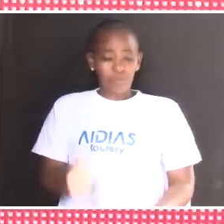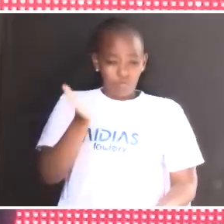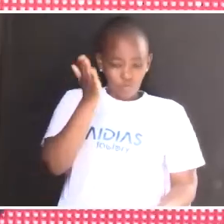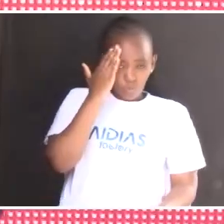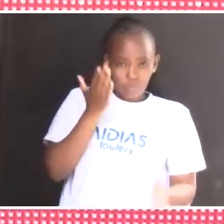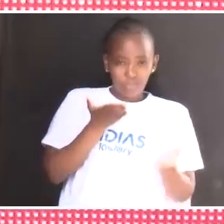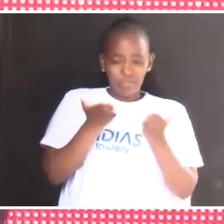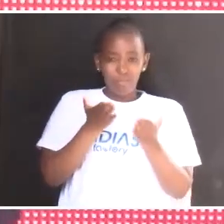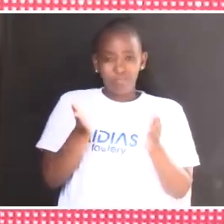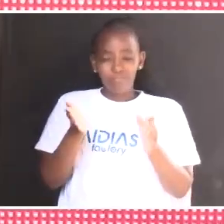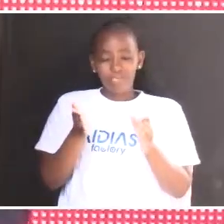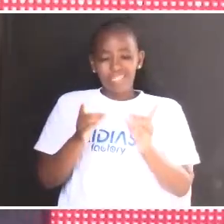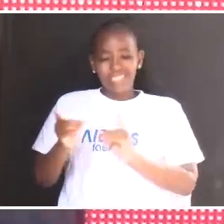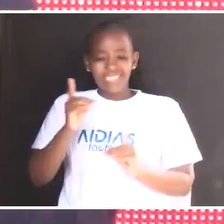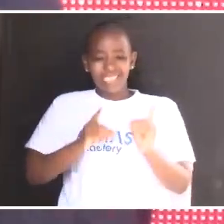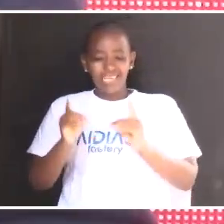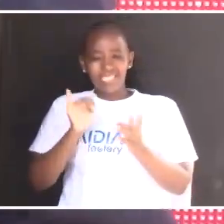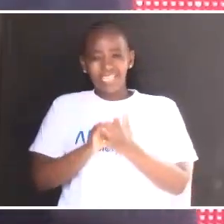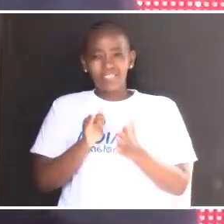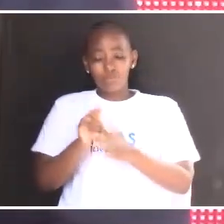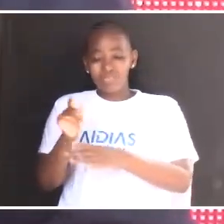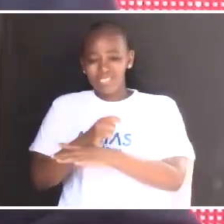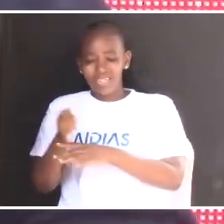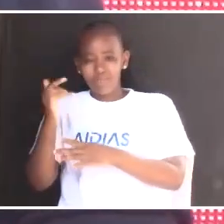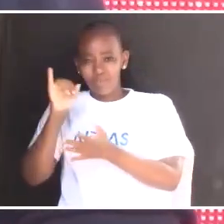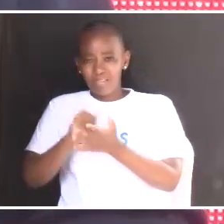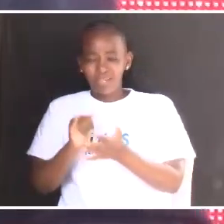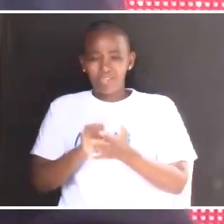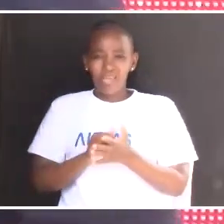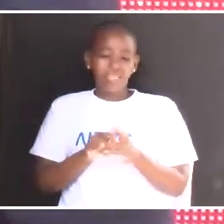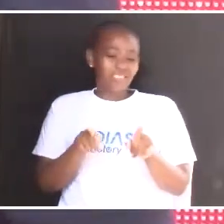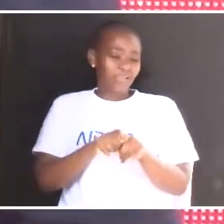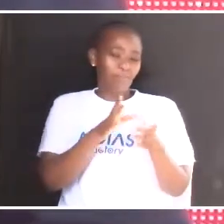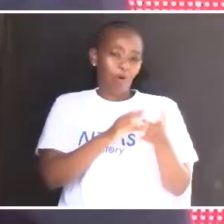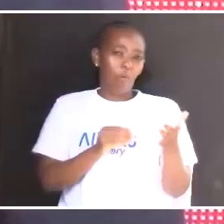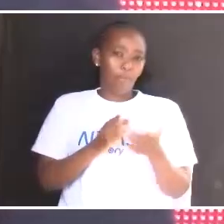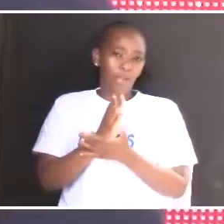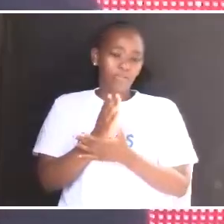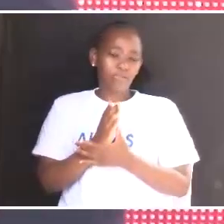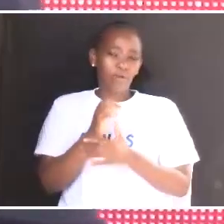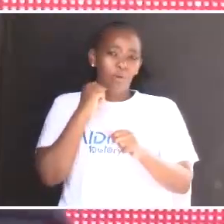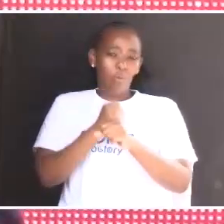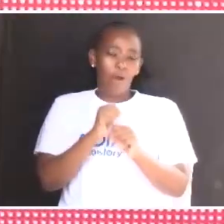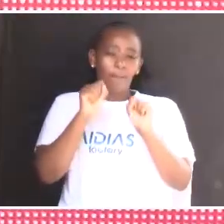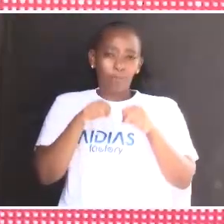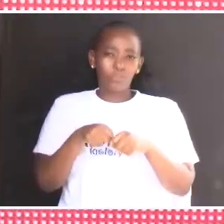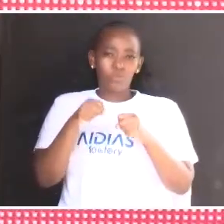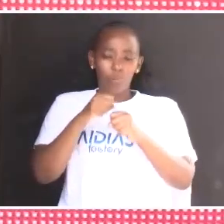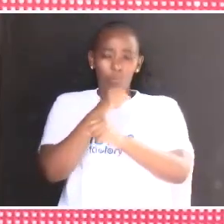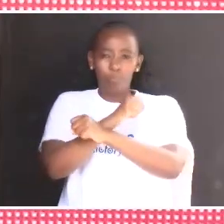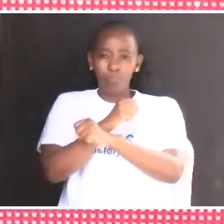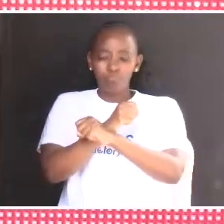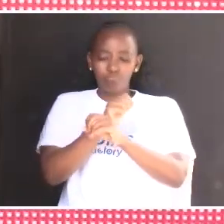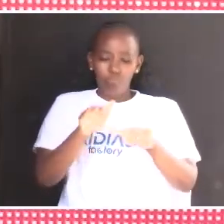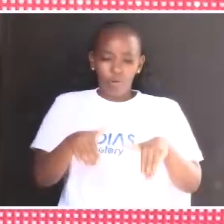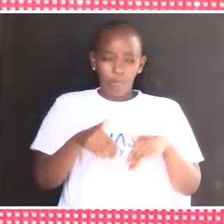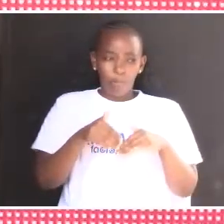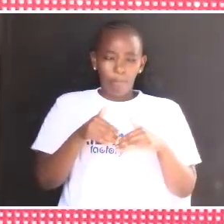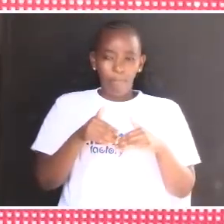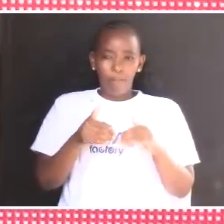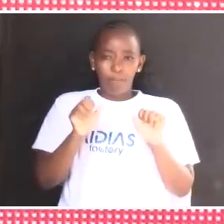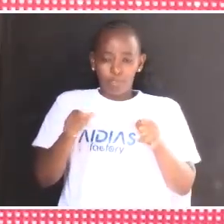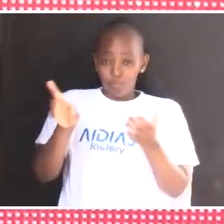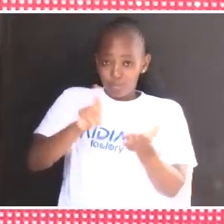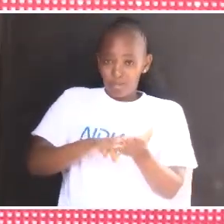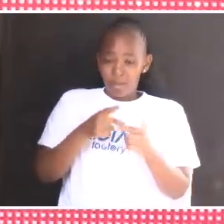salsa dances, there are those people who even train for it. Those ones are copyright works which can actually be submitted for registration, but then you